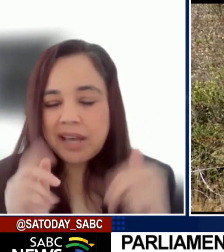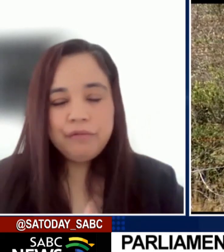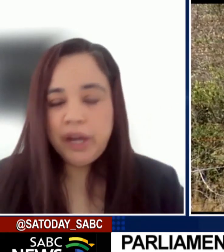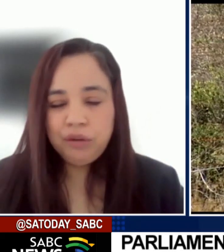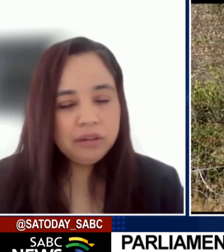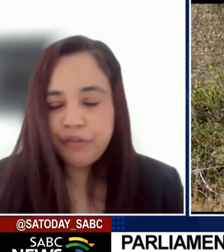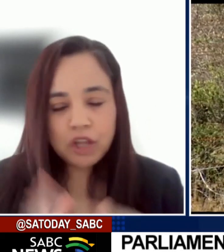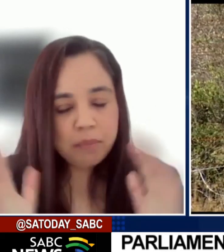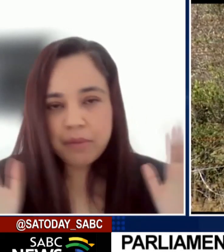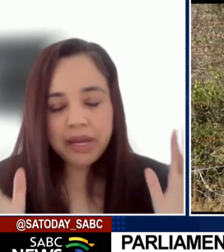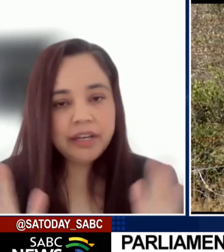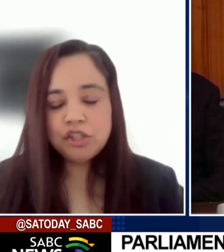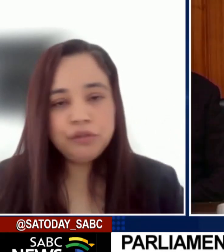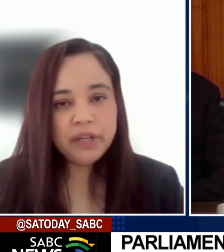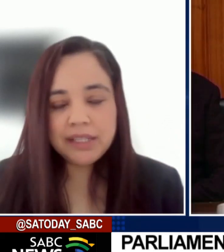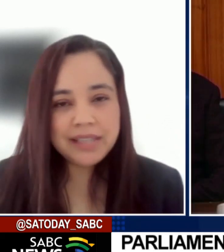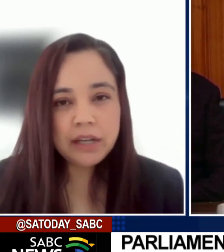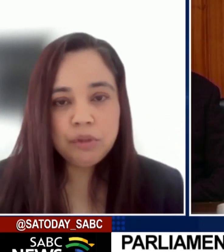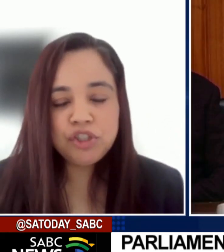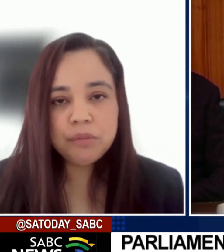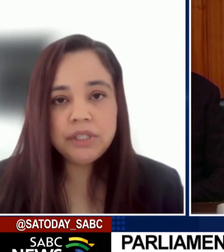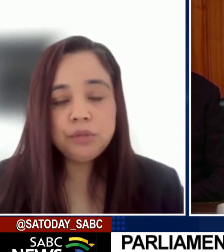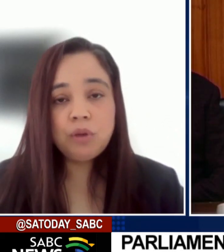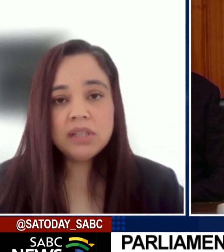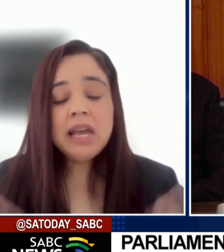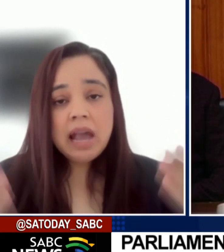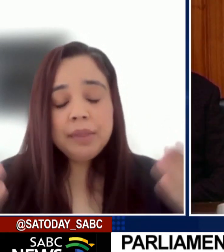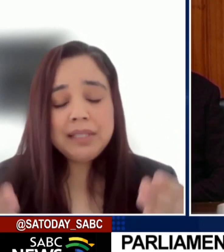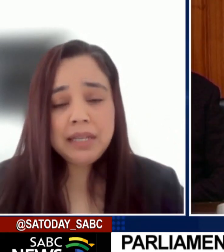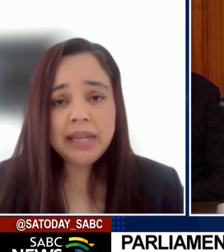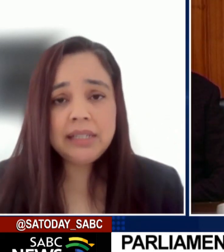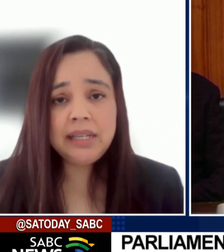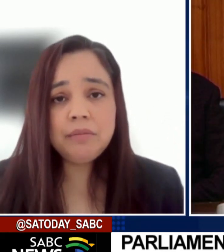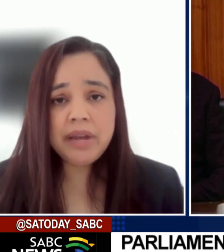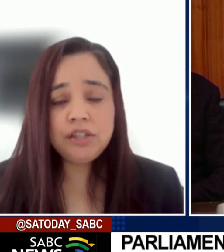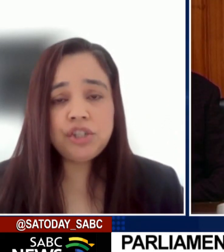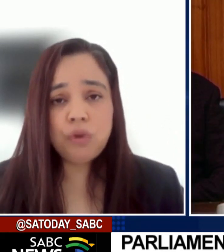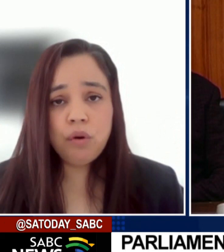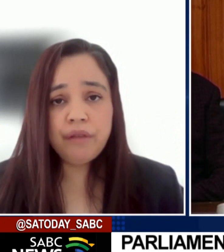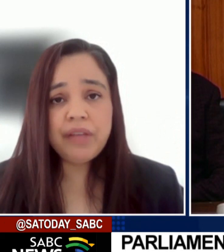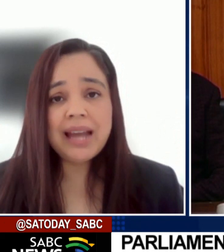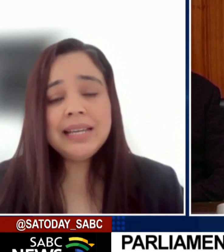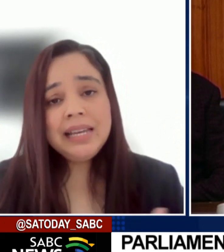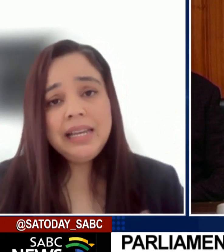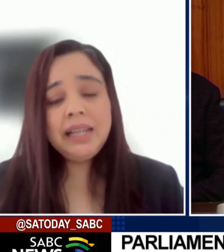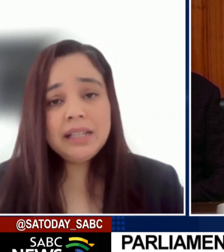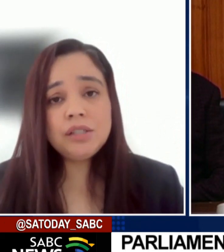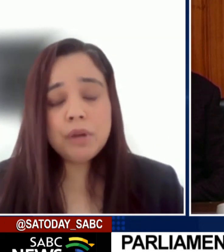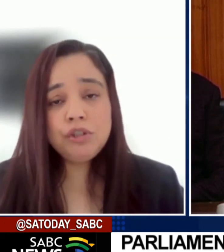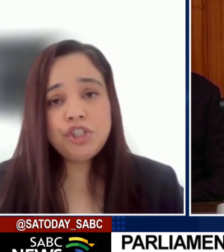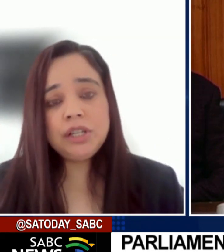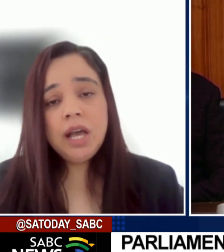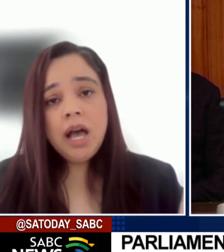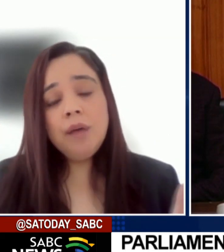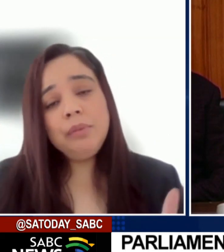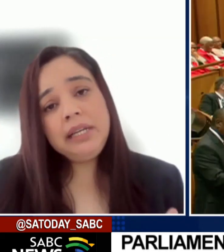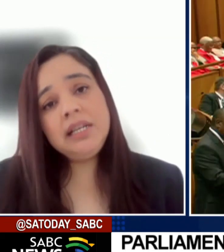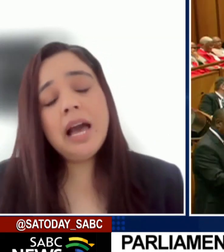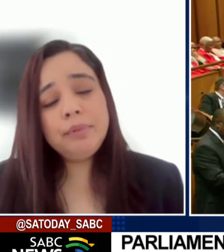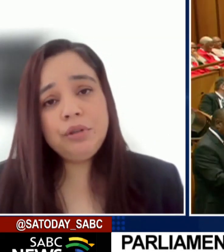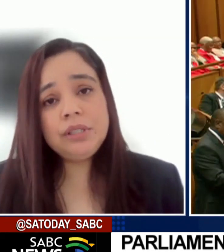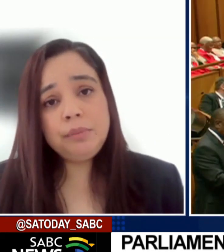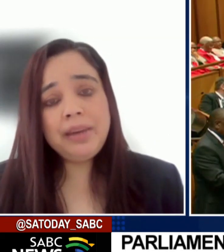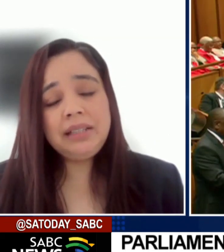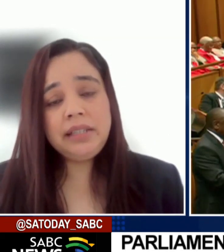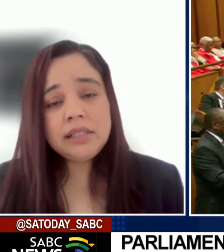committees. I forget off the top of my head, I just forget exactly which committee it was. And the DA did mention all of that in its motion leading